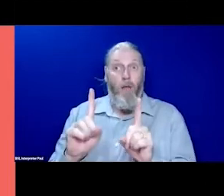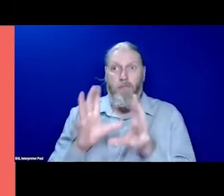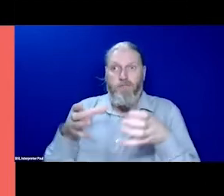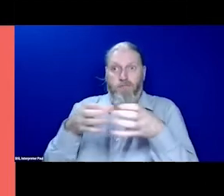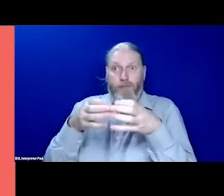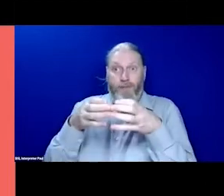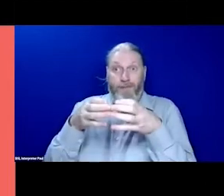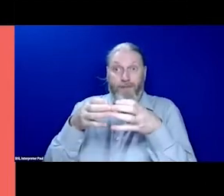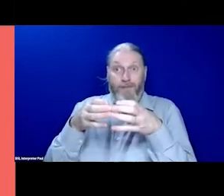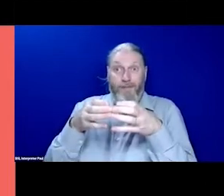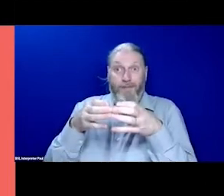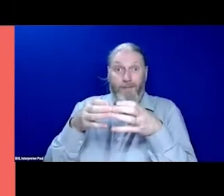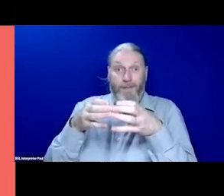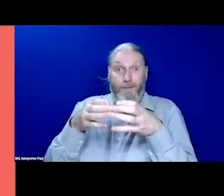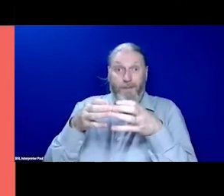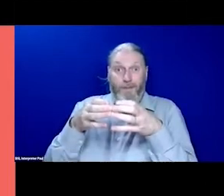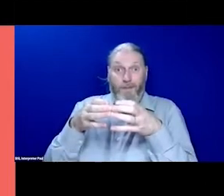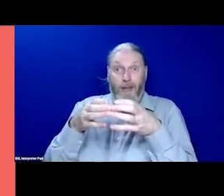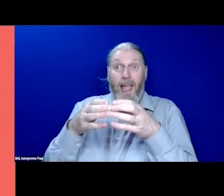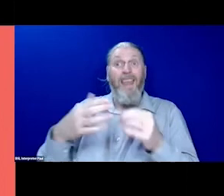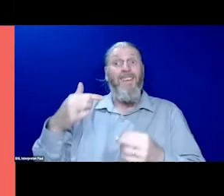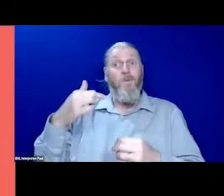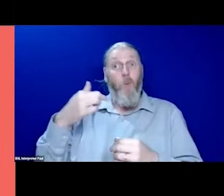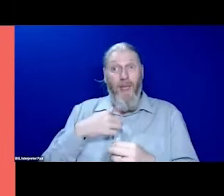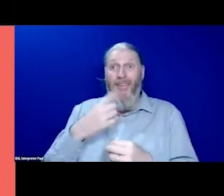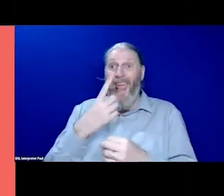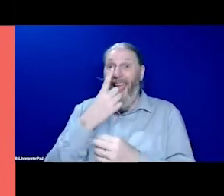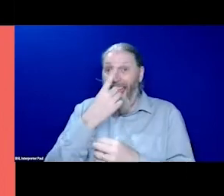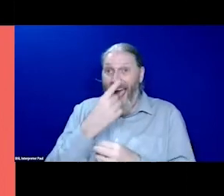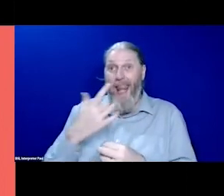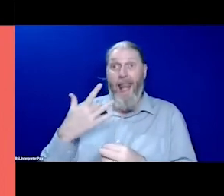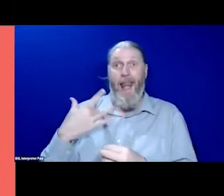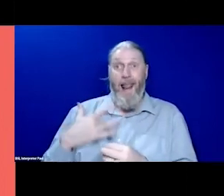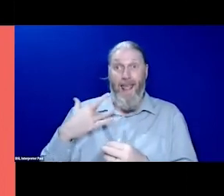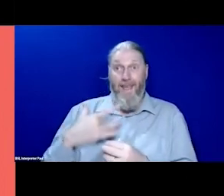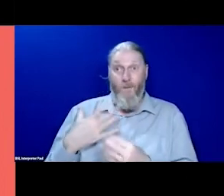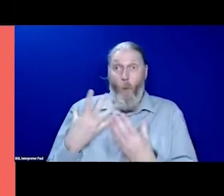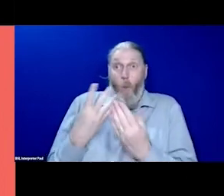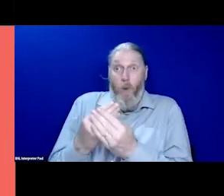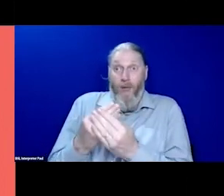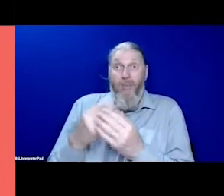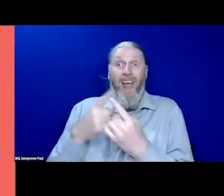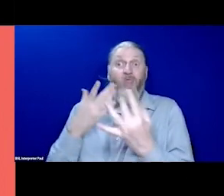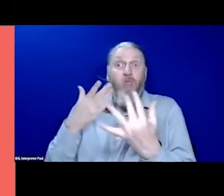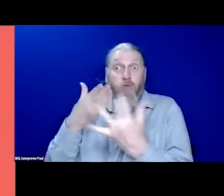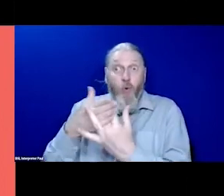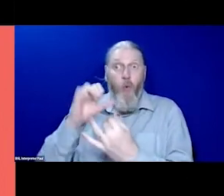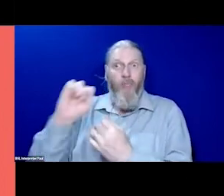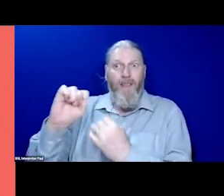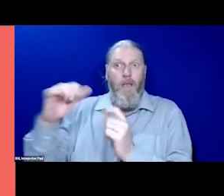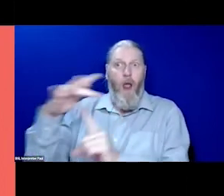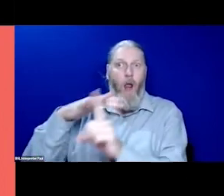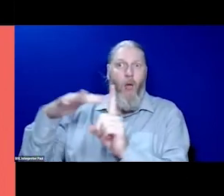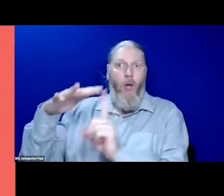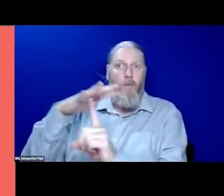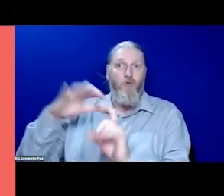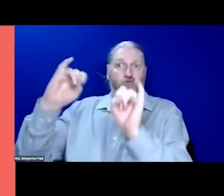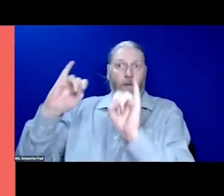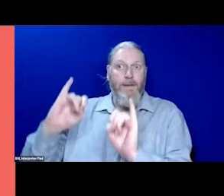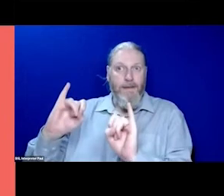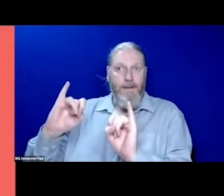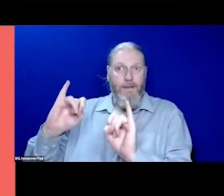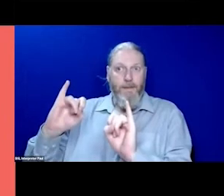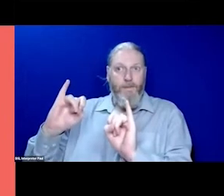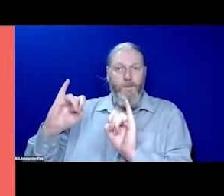to live with and through the climate crisis as children and young people, we need to